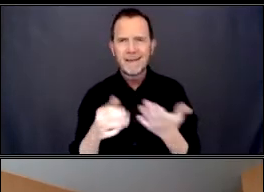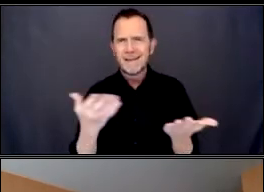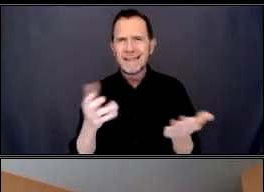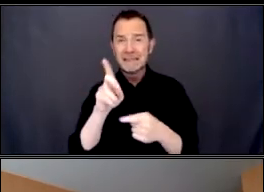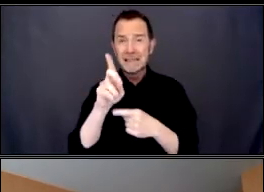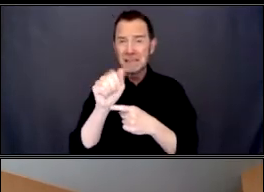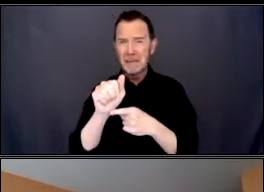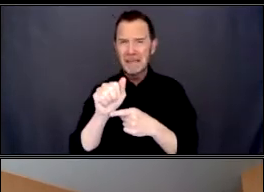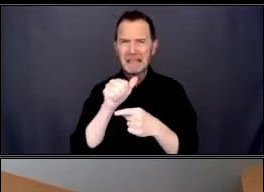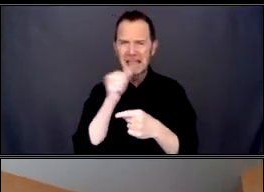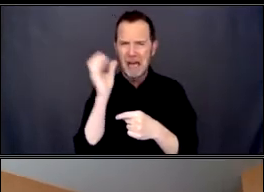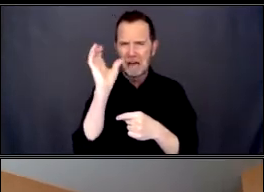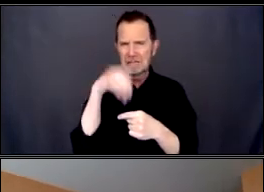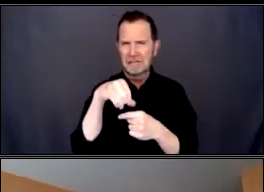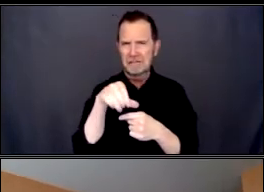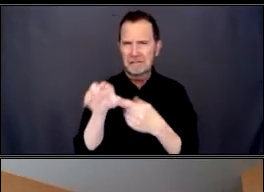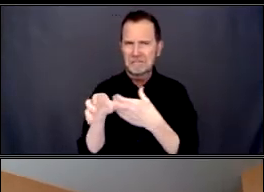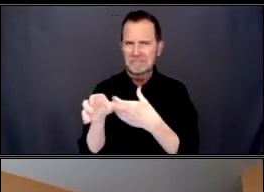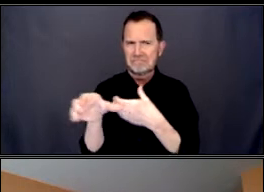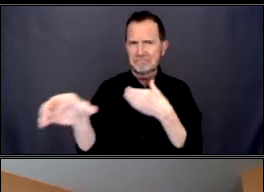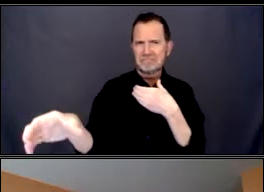engage, and behave.